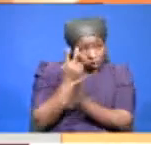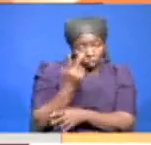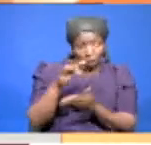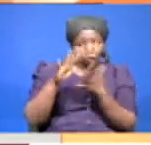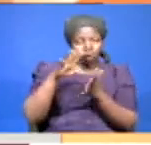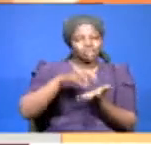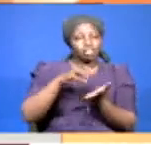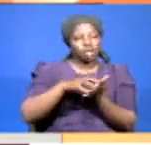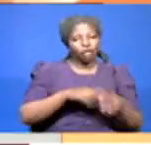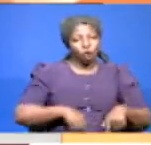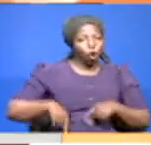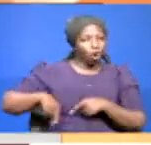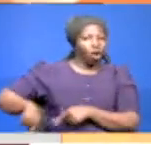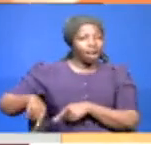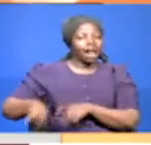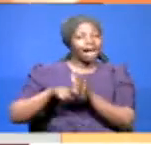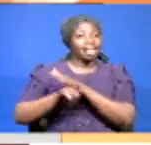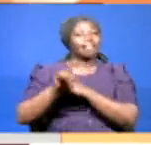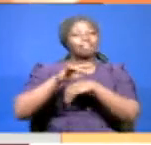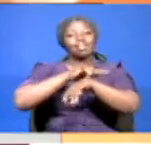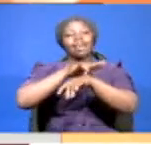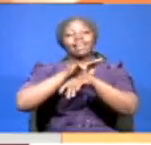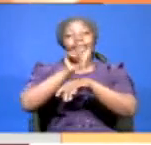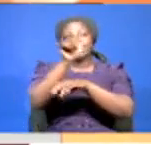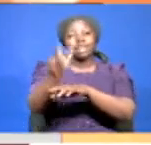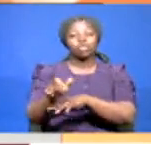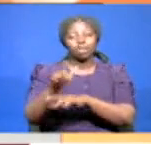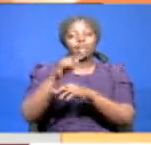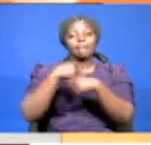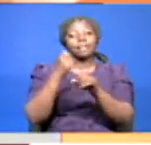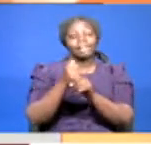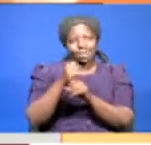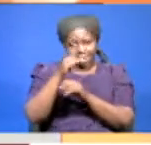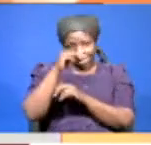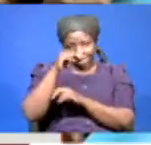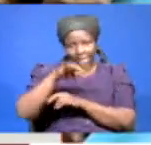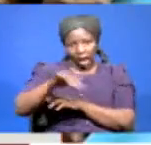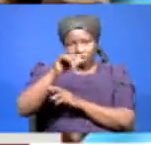the regional government to ban cooking in Isiolo Town and its environs.